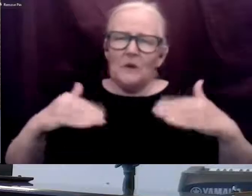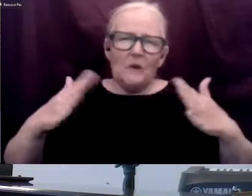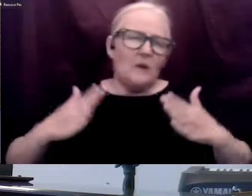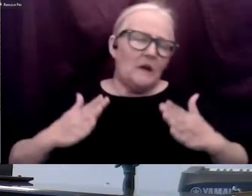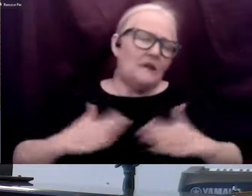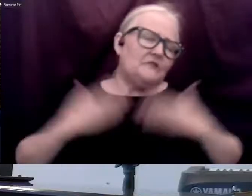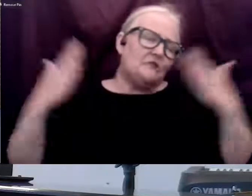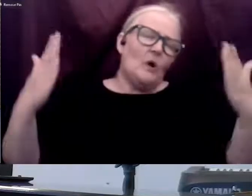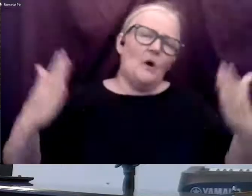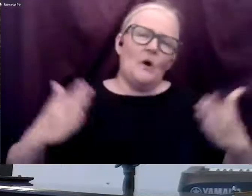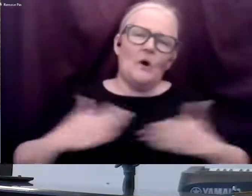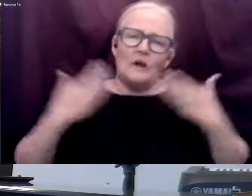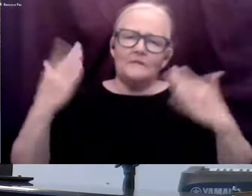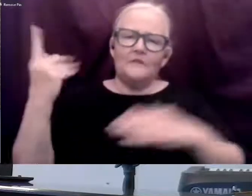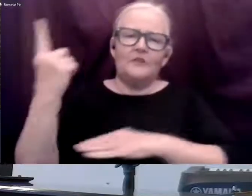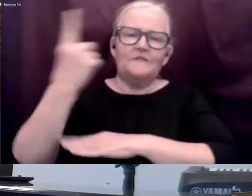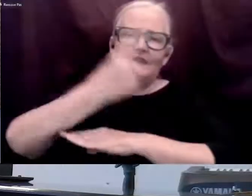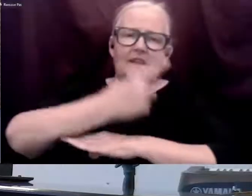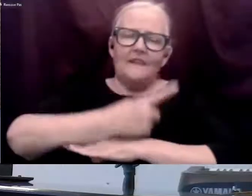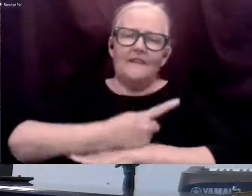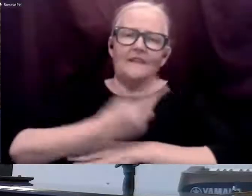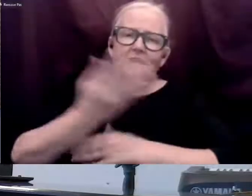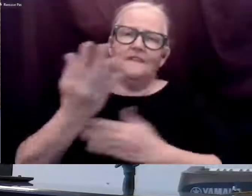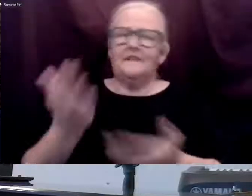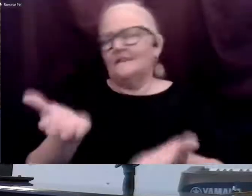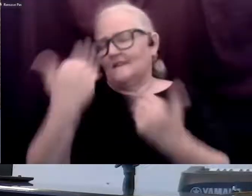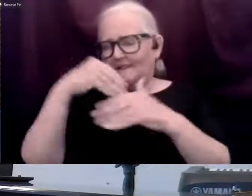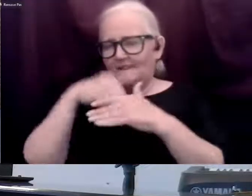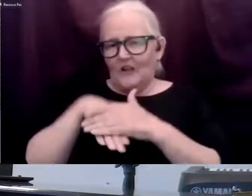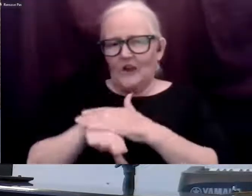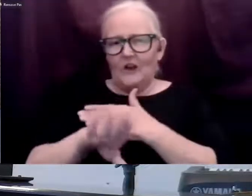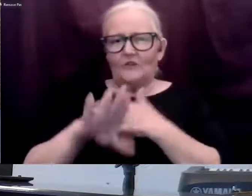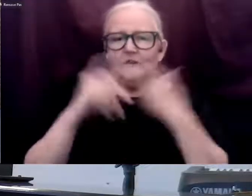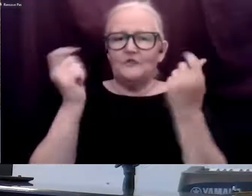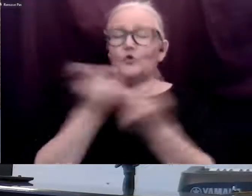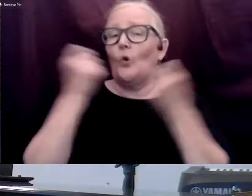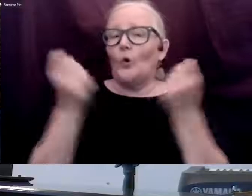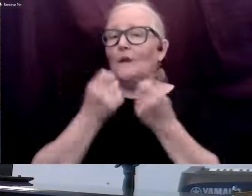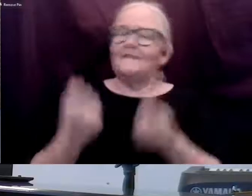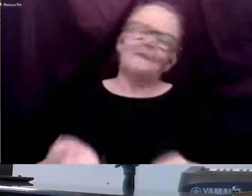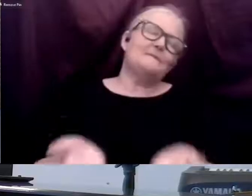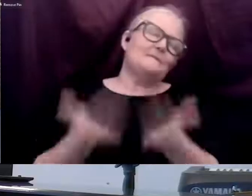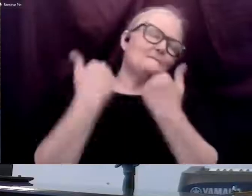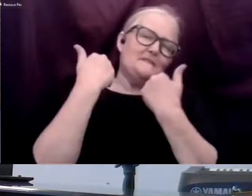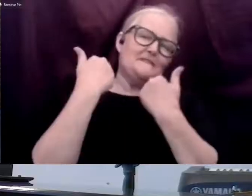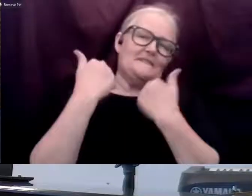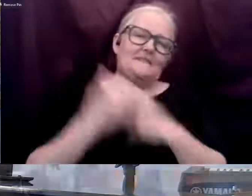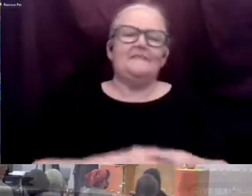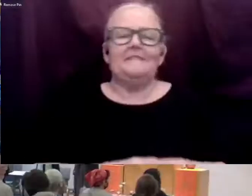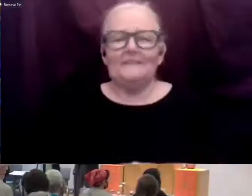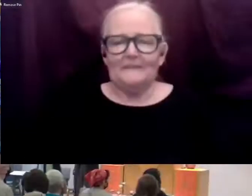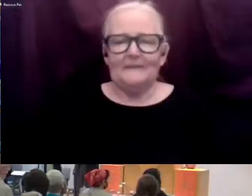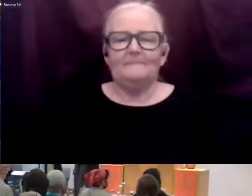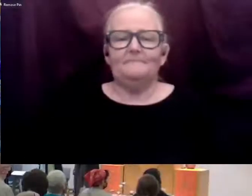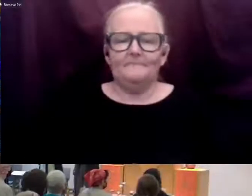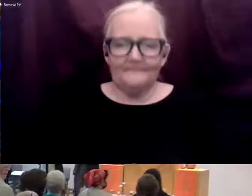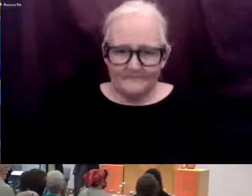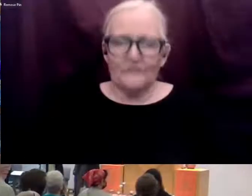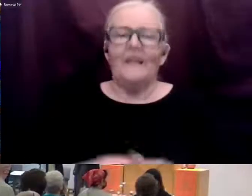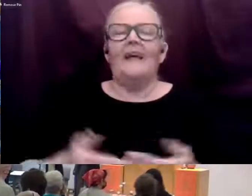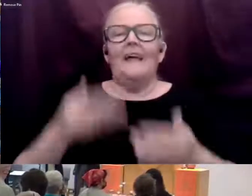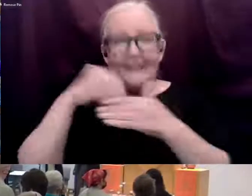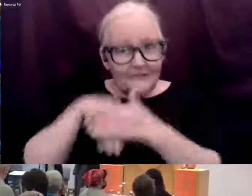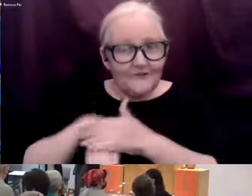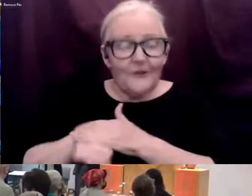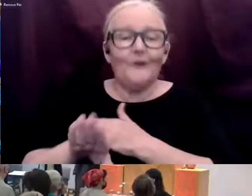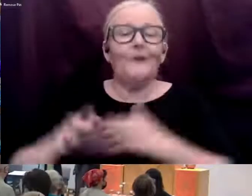joyful day. Enter, rejoice, and come in. Now enter. Enter,